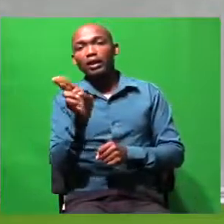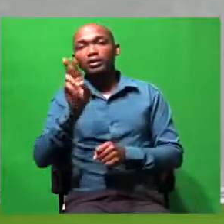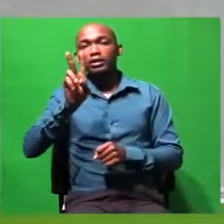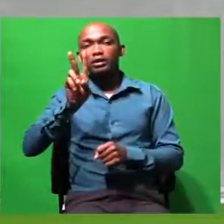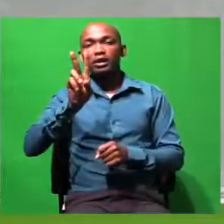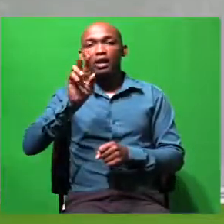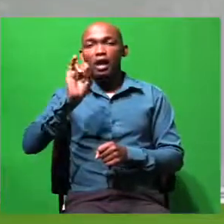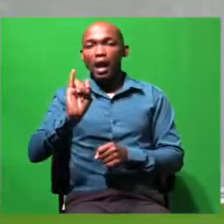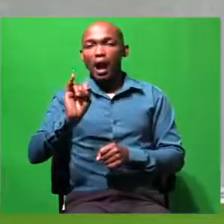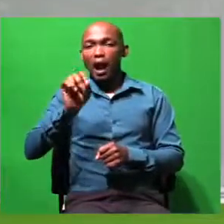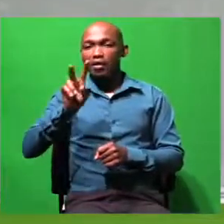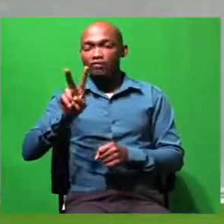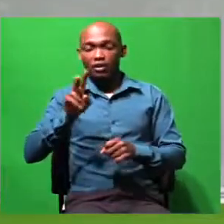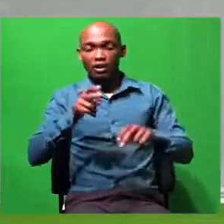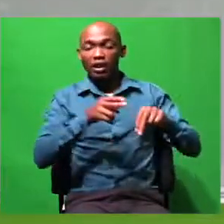HIV/AIDS.